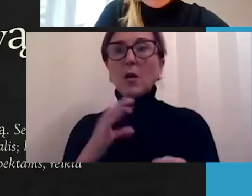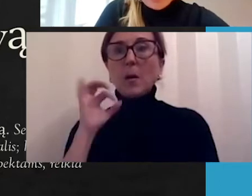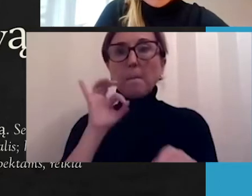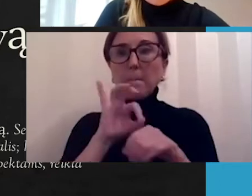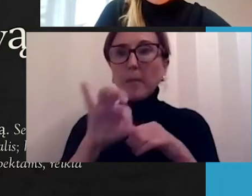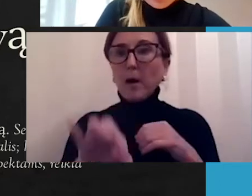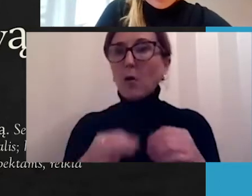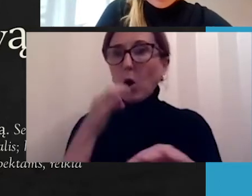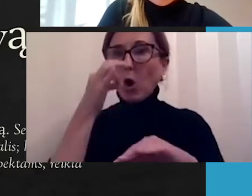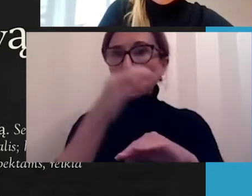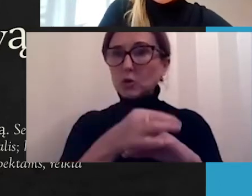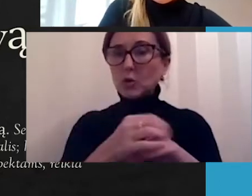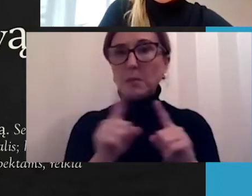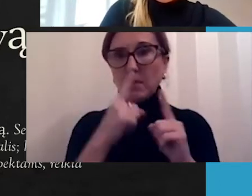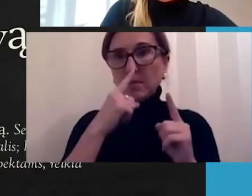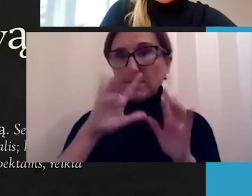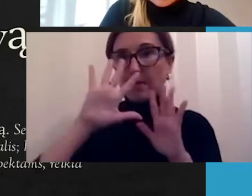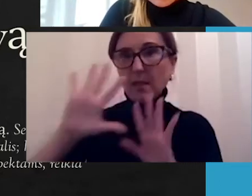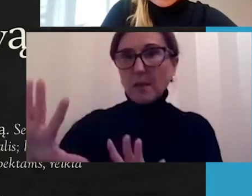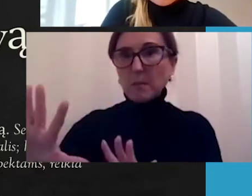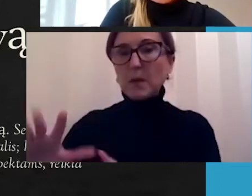of redress,